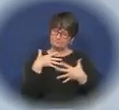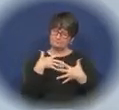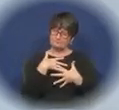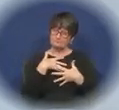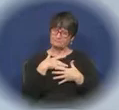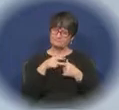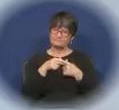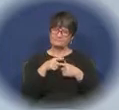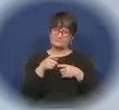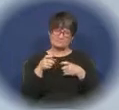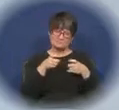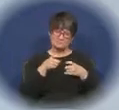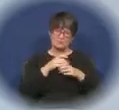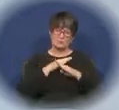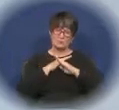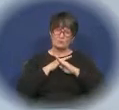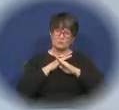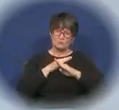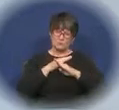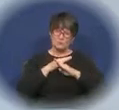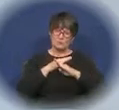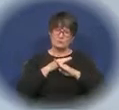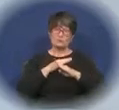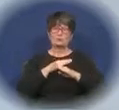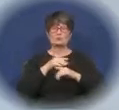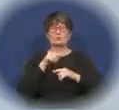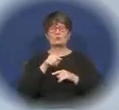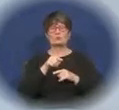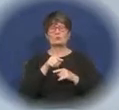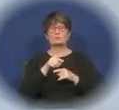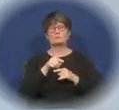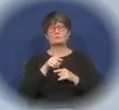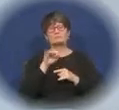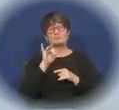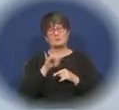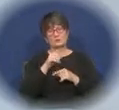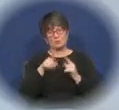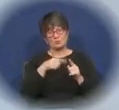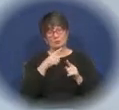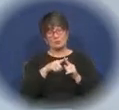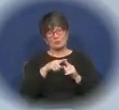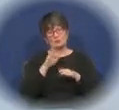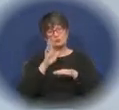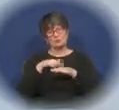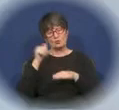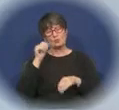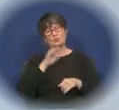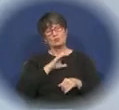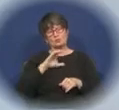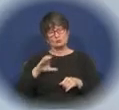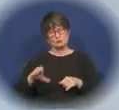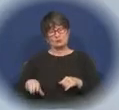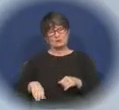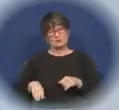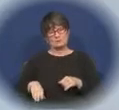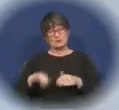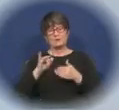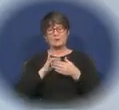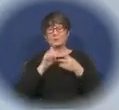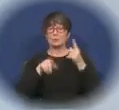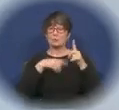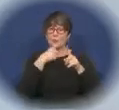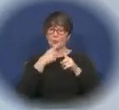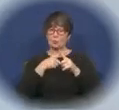fear tries to stop you from walking out the door, that is when you call upon Christ. That is when